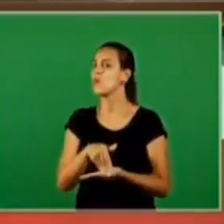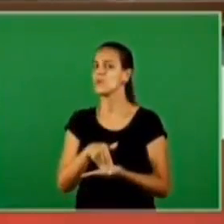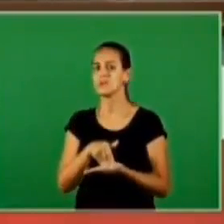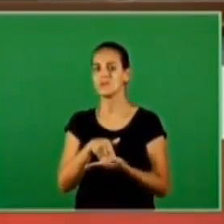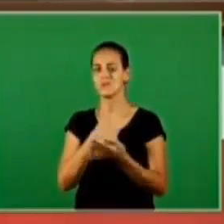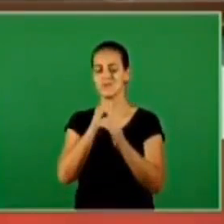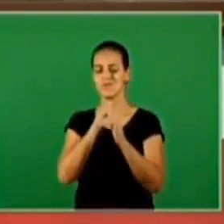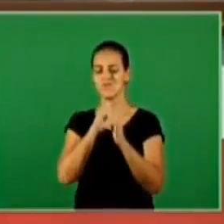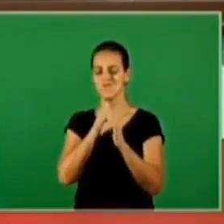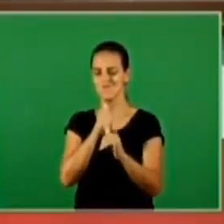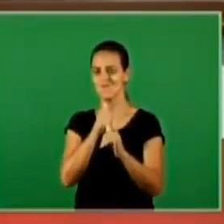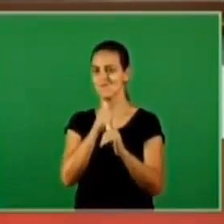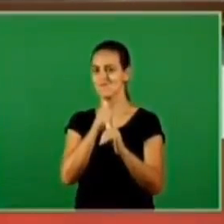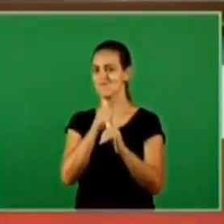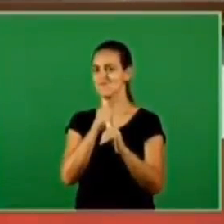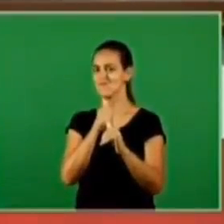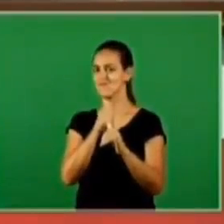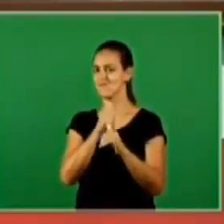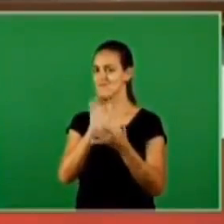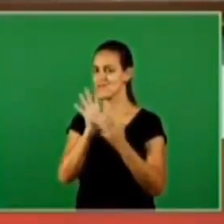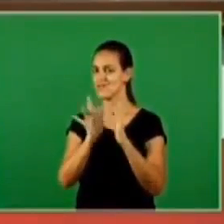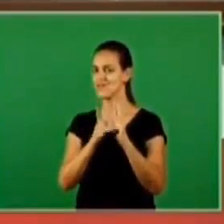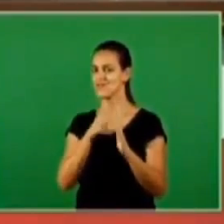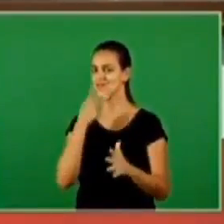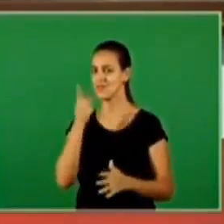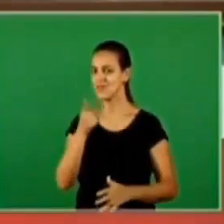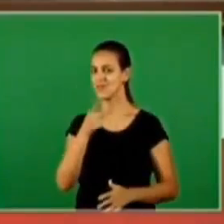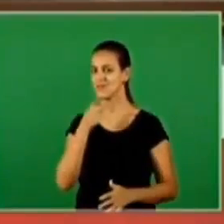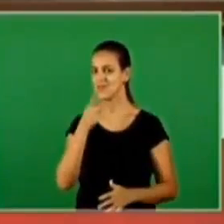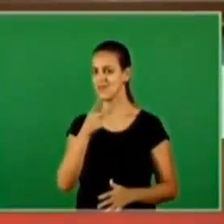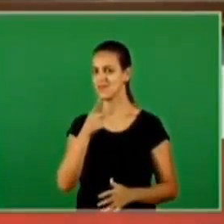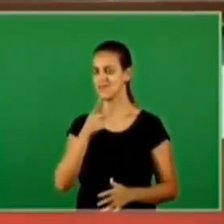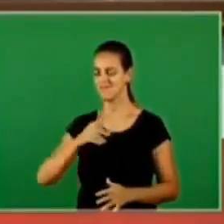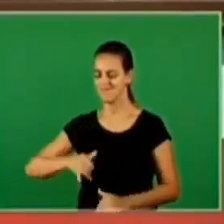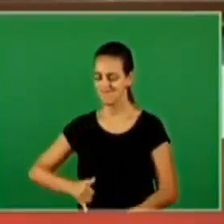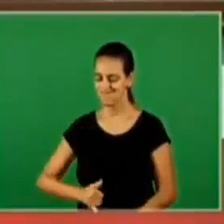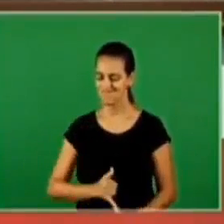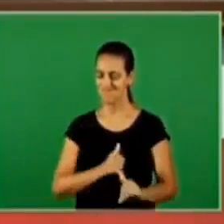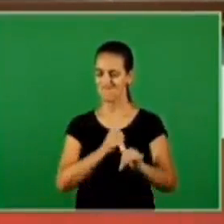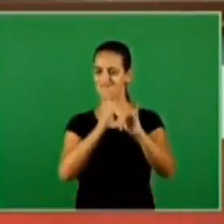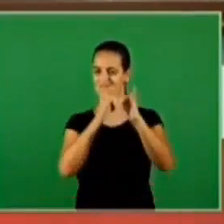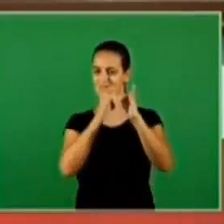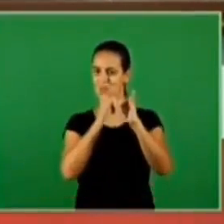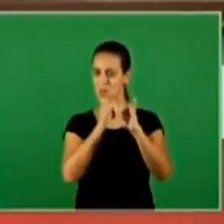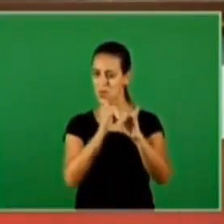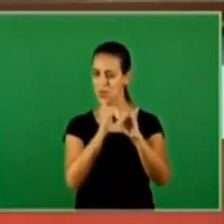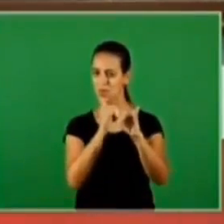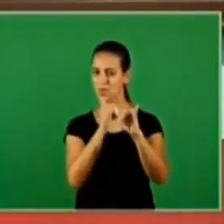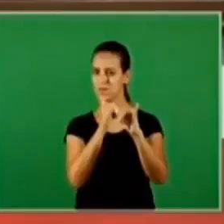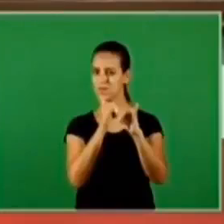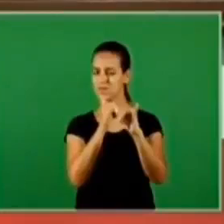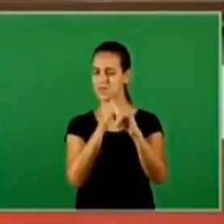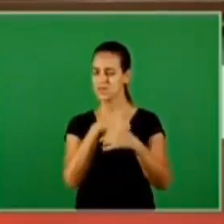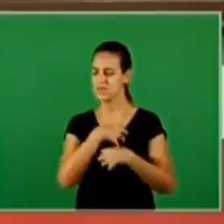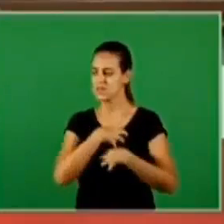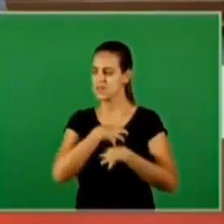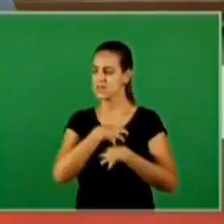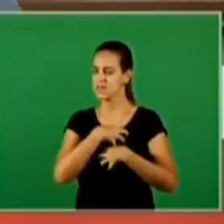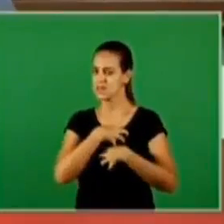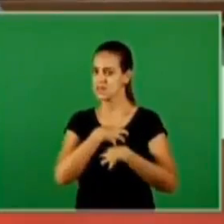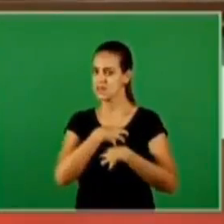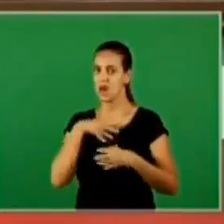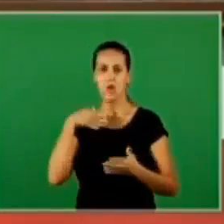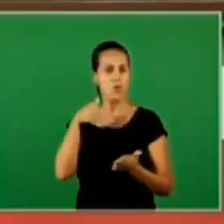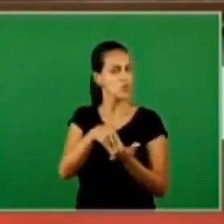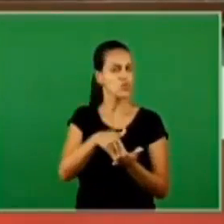waiting for the sound, the one that Jesus spoke about, of the sound, the great sound